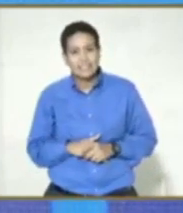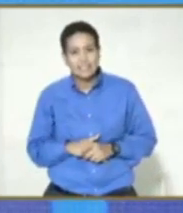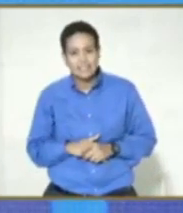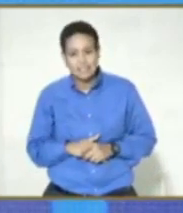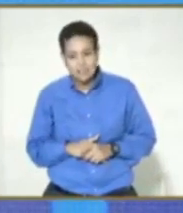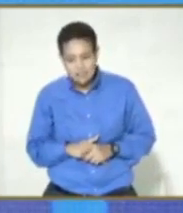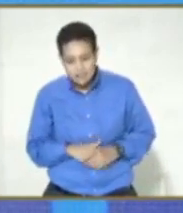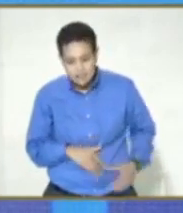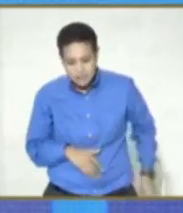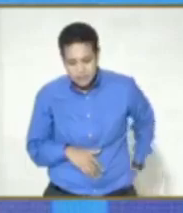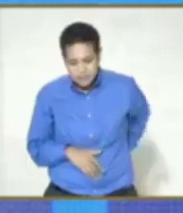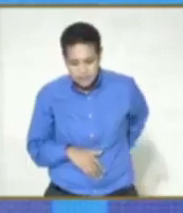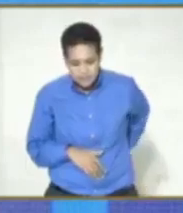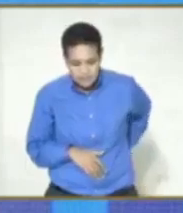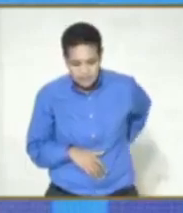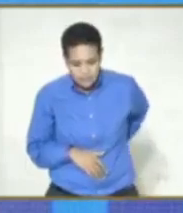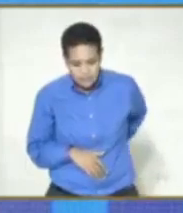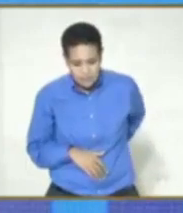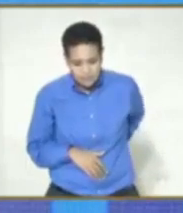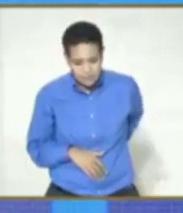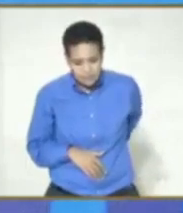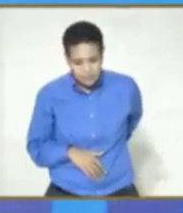But to also say, though, Minister, that